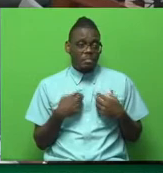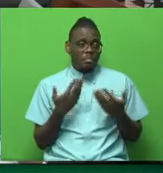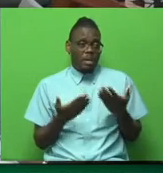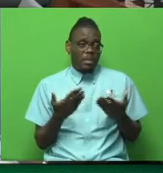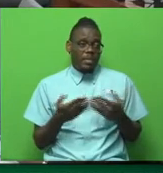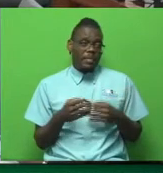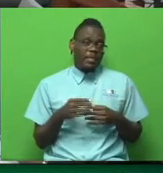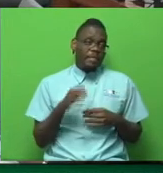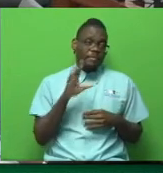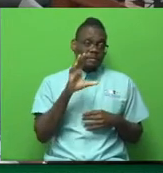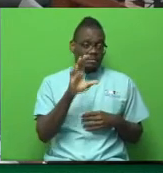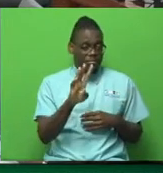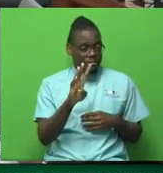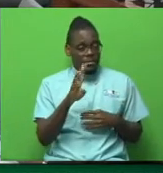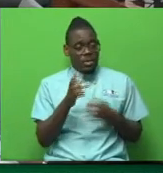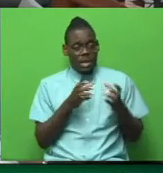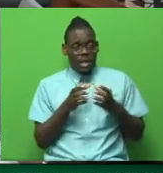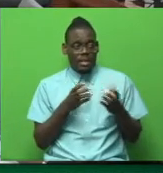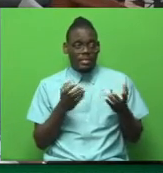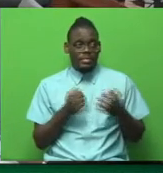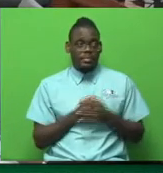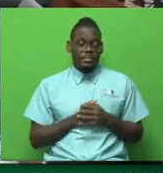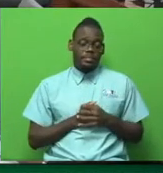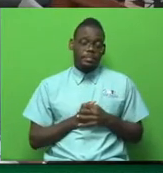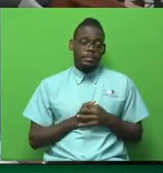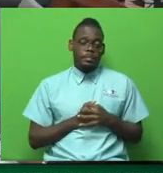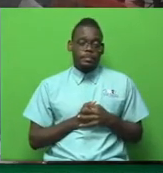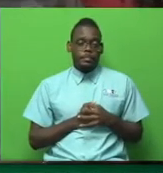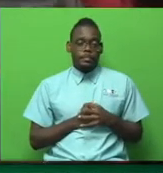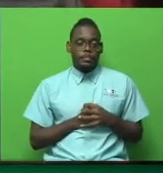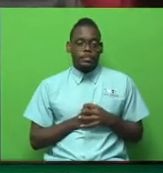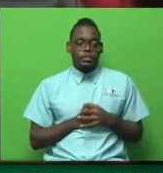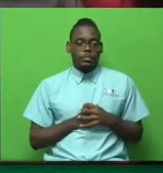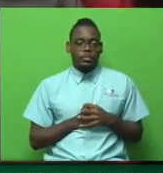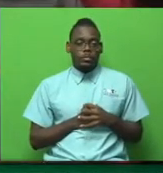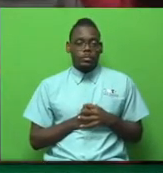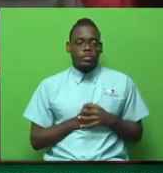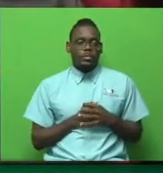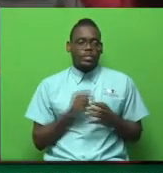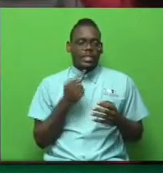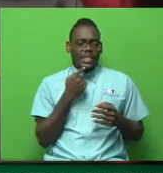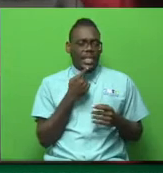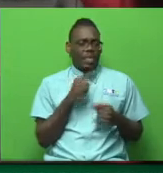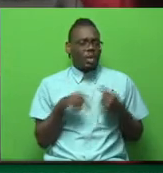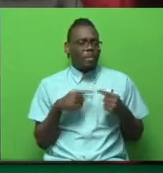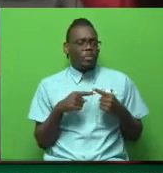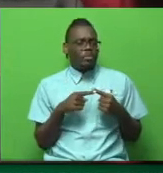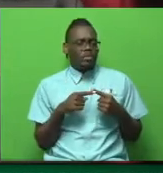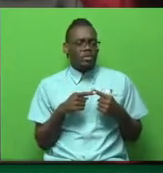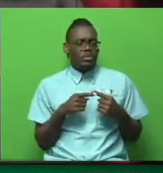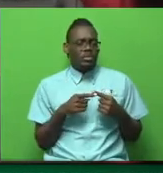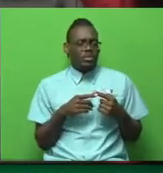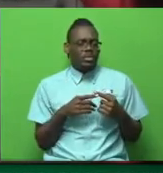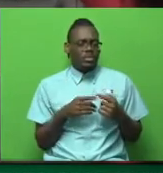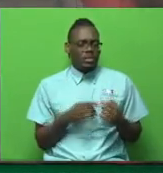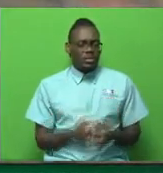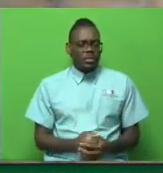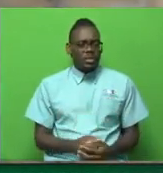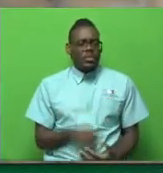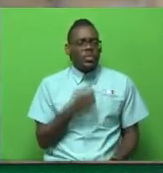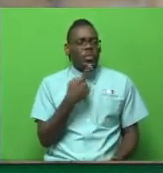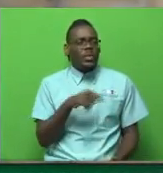speaking about the Cardinals to the former job okay member remember thank you